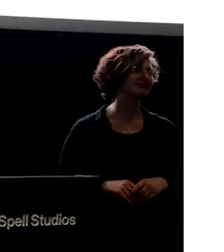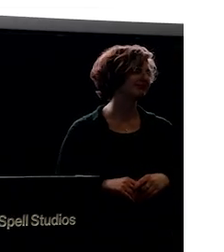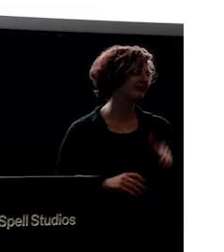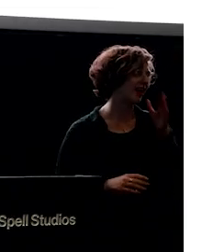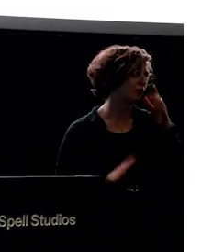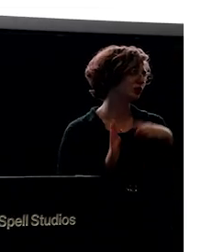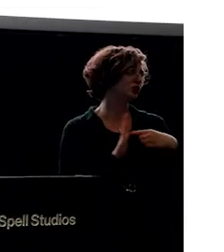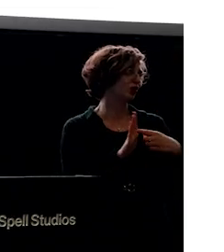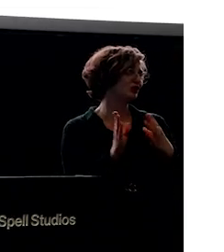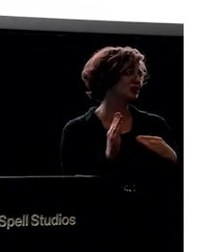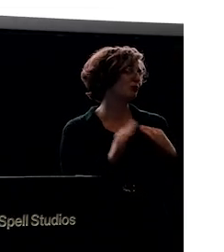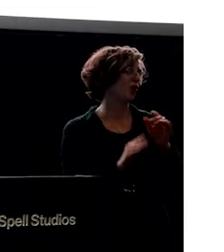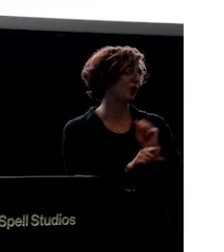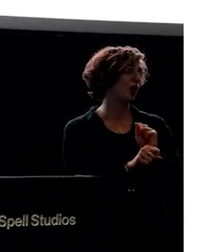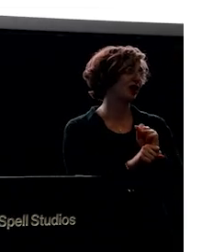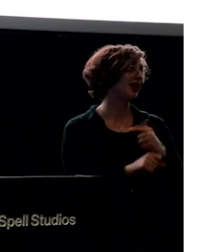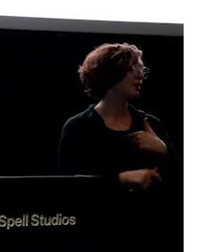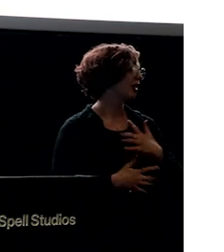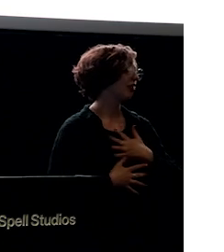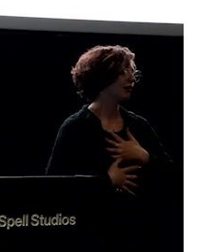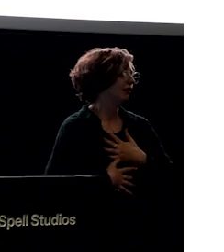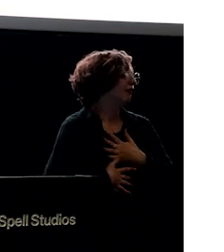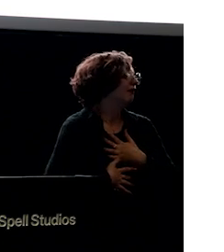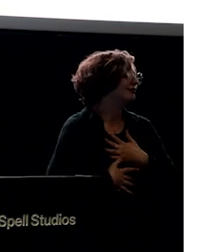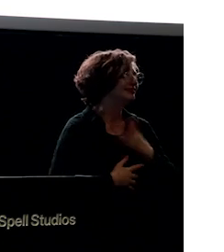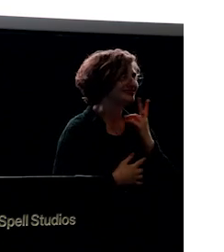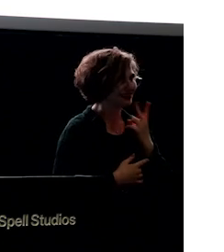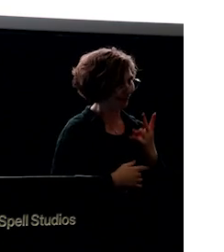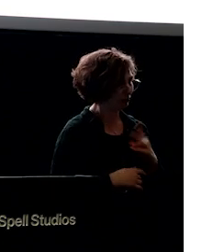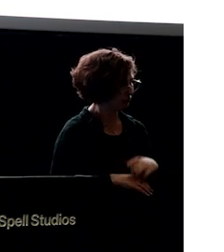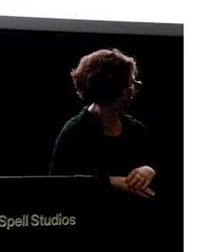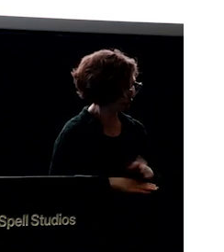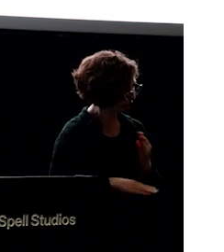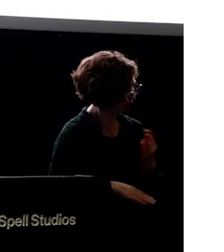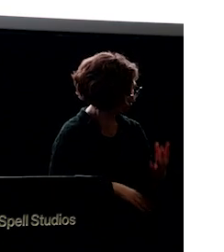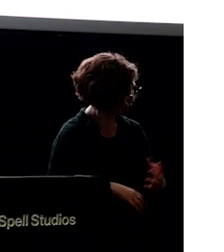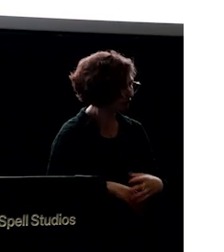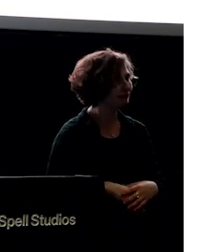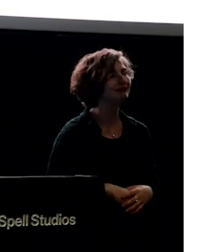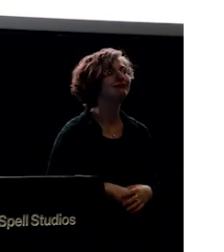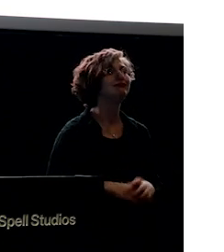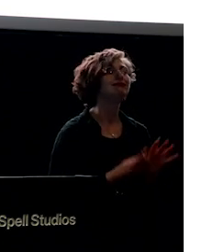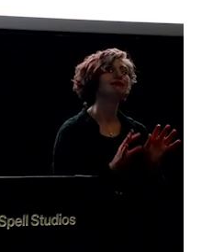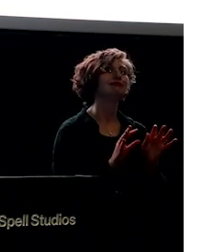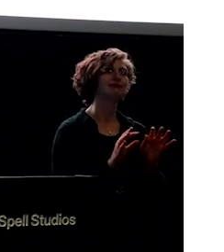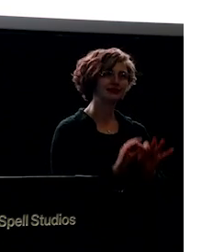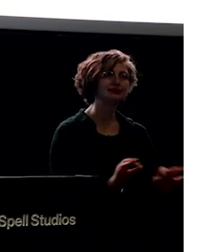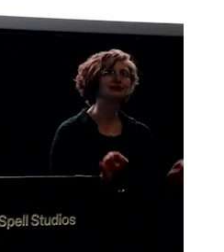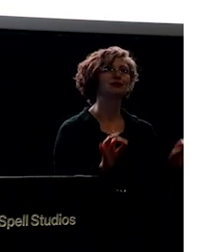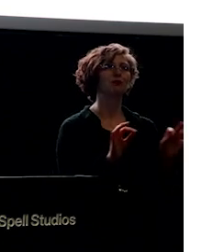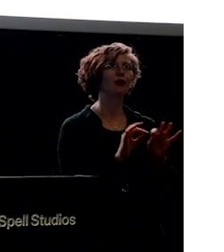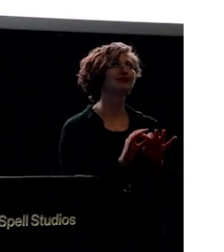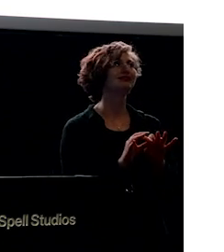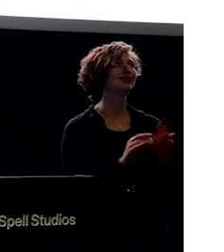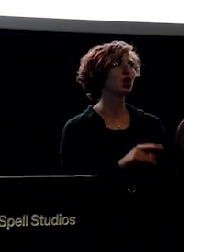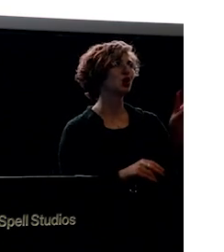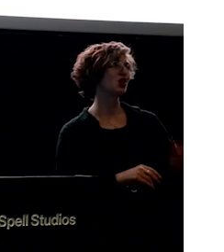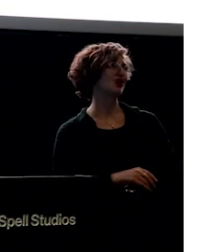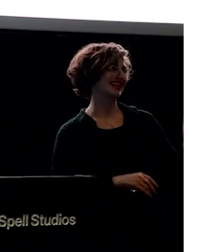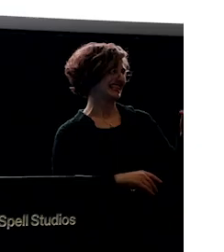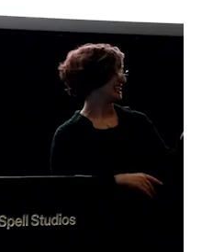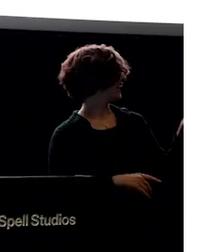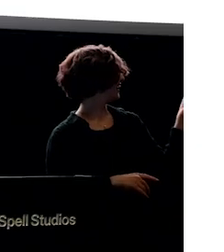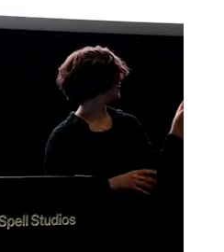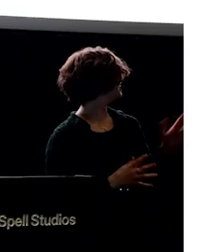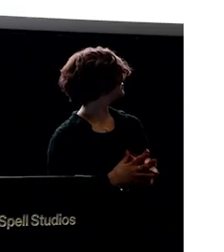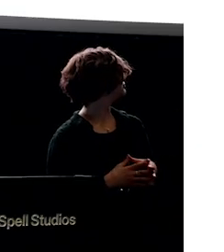some more stuff, and it's going to hurt me, but it's very important take a good look at this. I'll